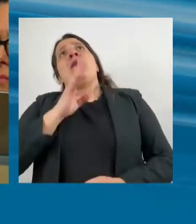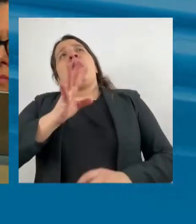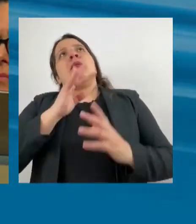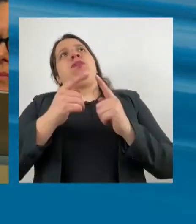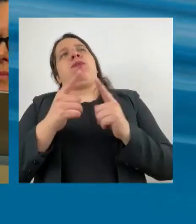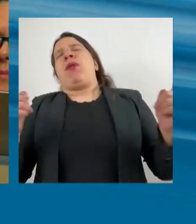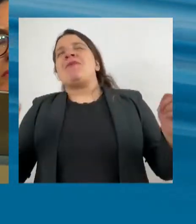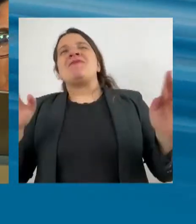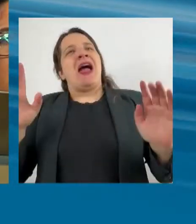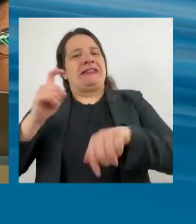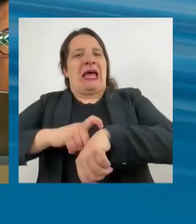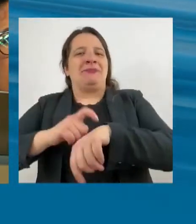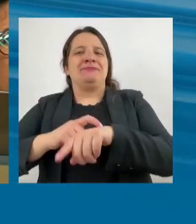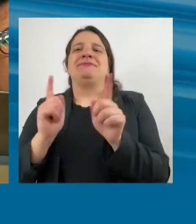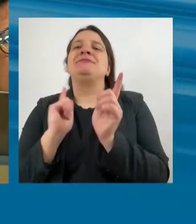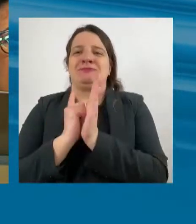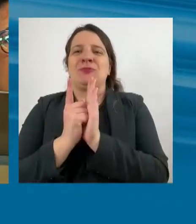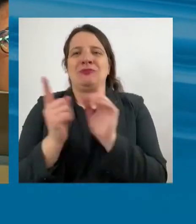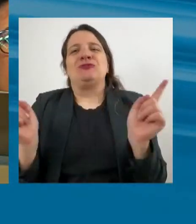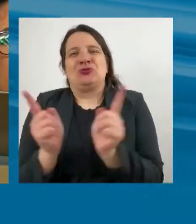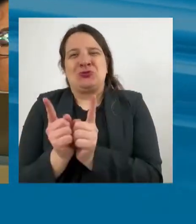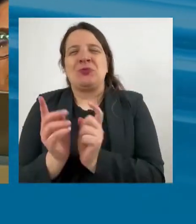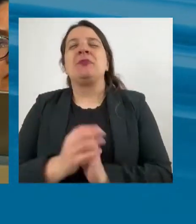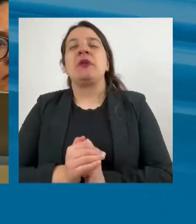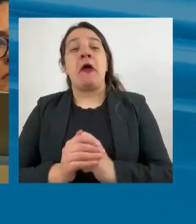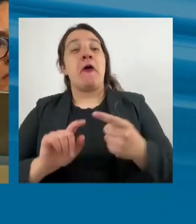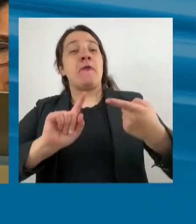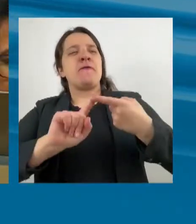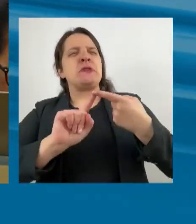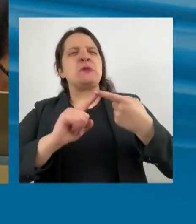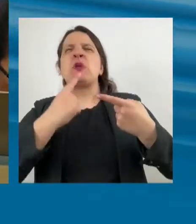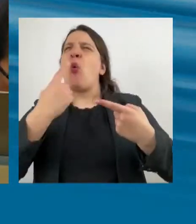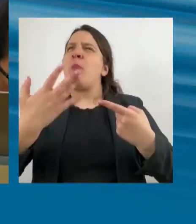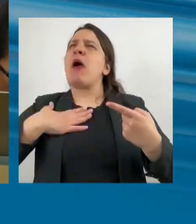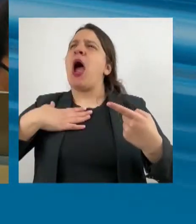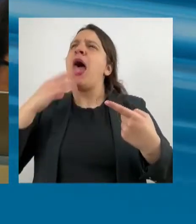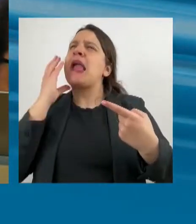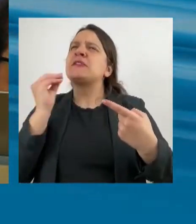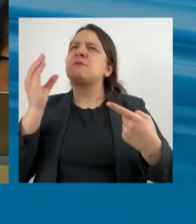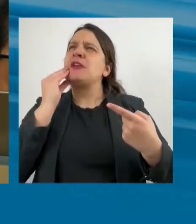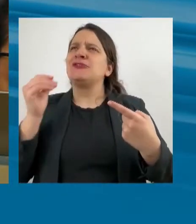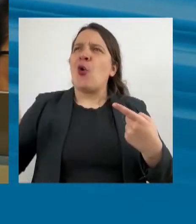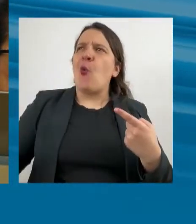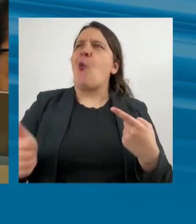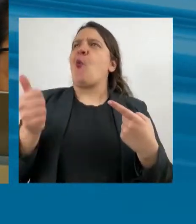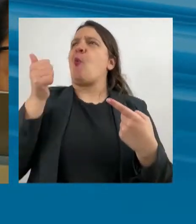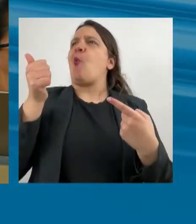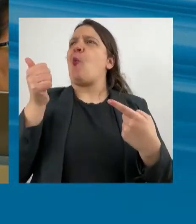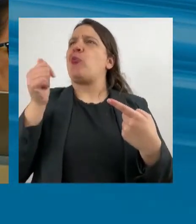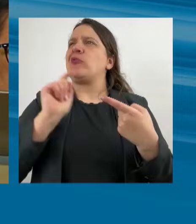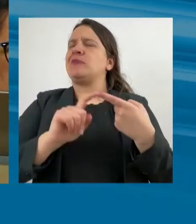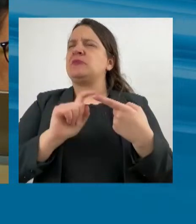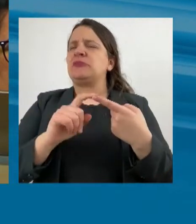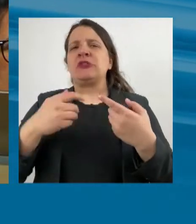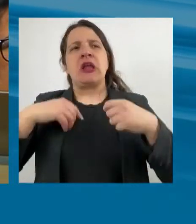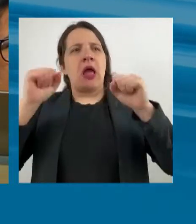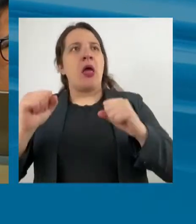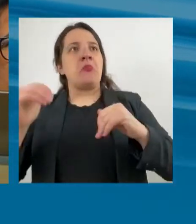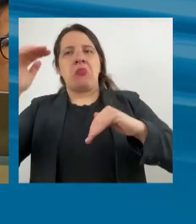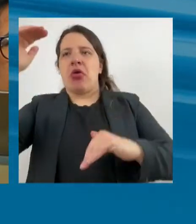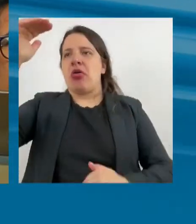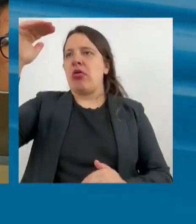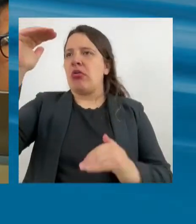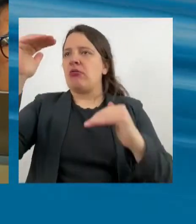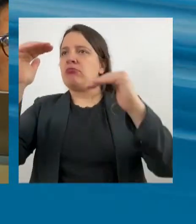just limited time. So the first one is related to the successful experiences to